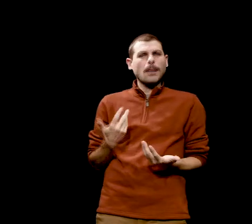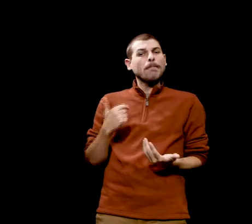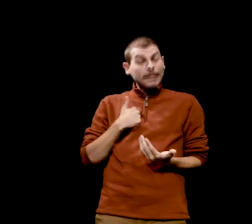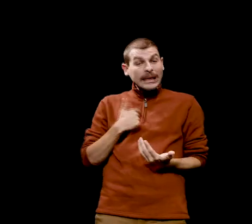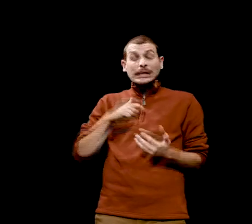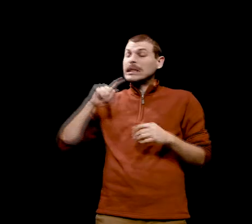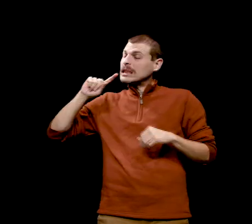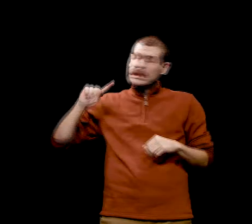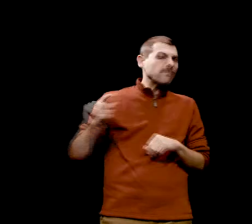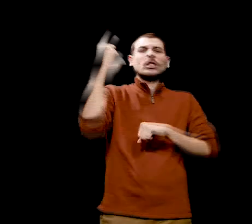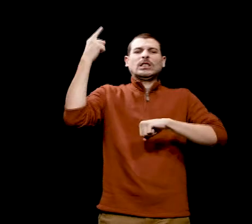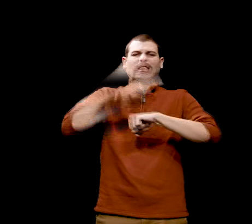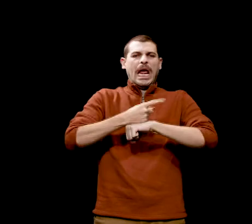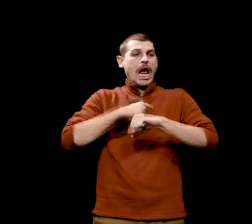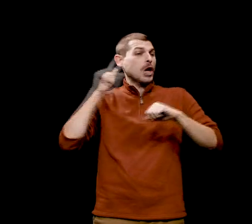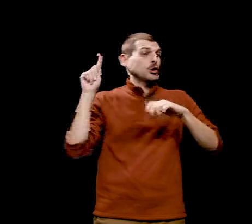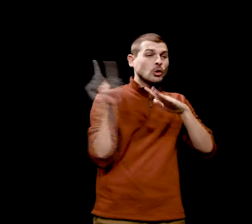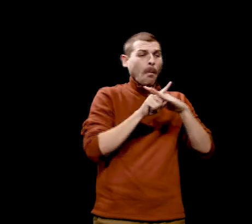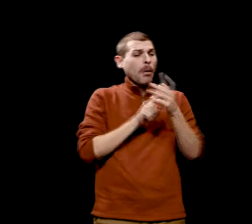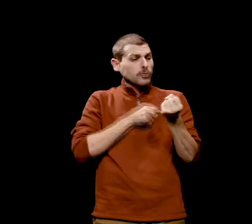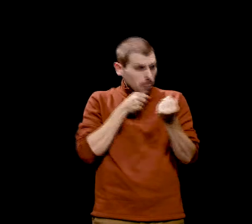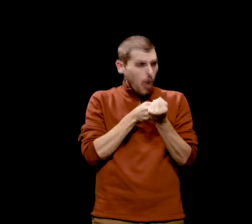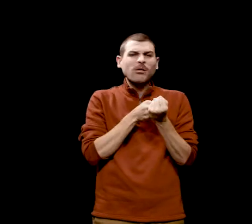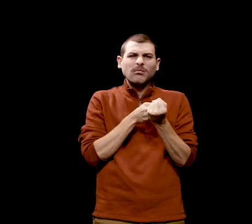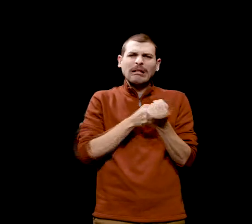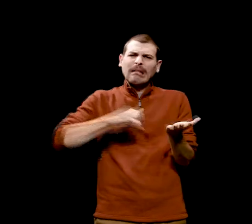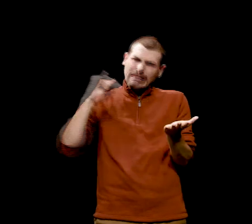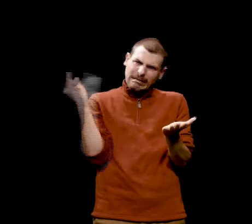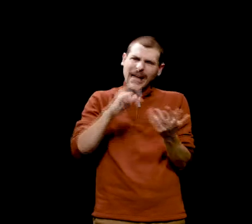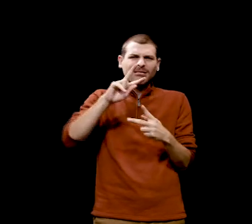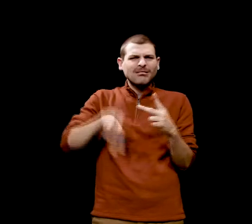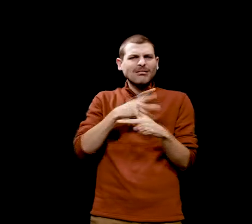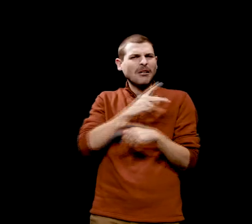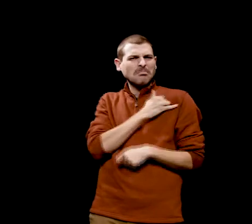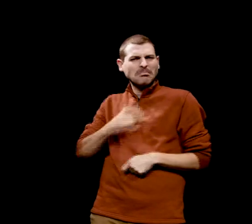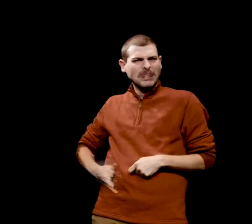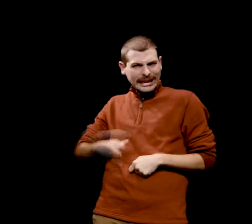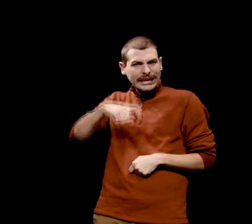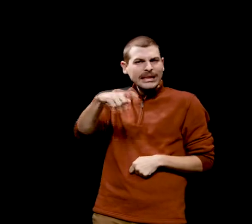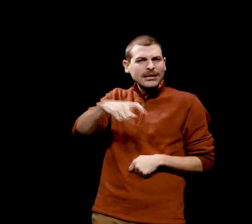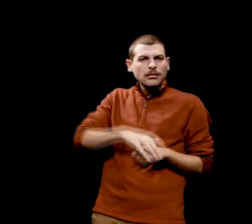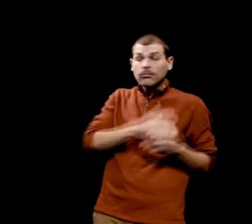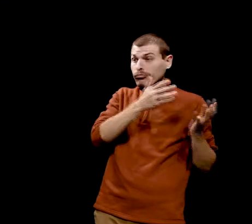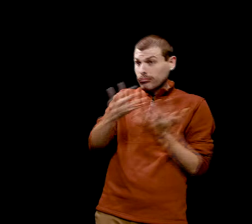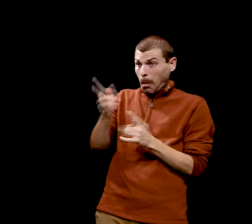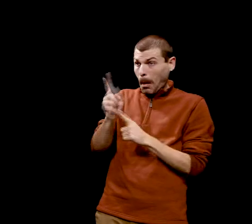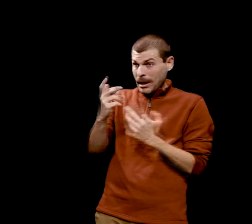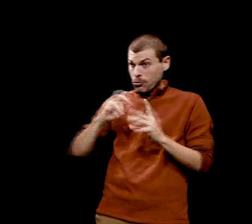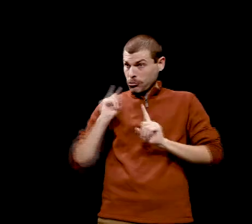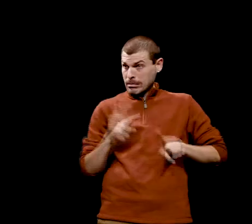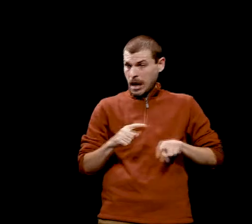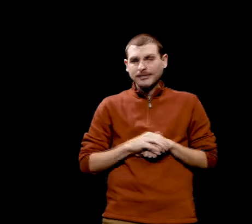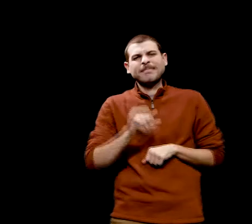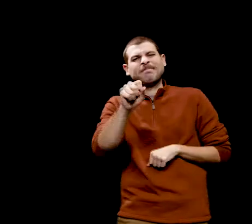and trust that the community is leading us in the right direction on those things. Mayor Wheeler, would you like a minute to respond? Yeah, thank you for